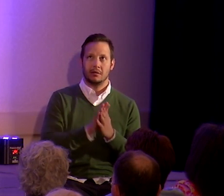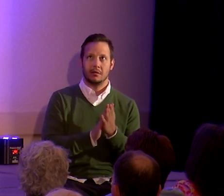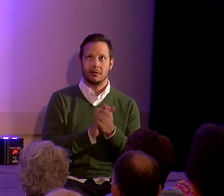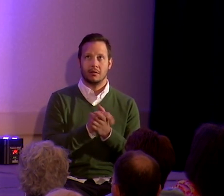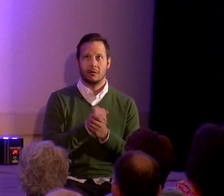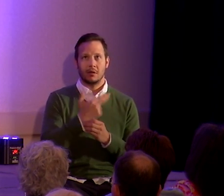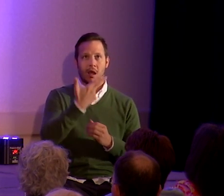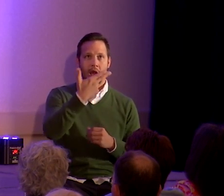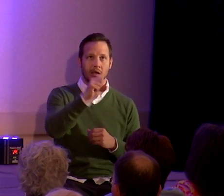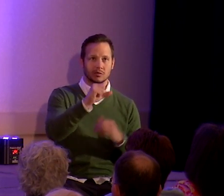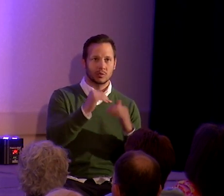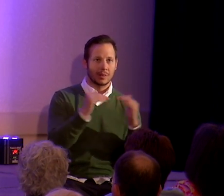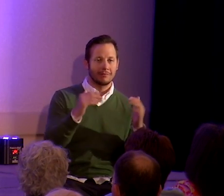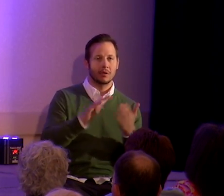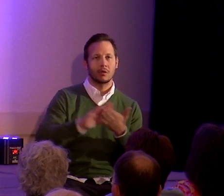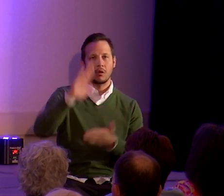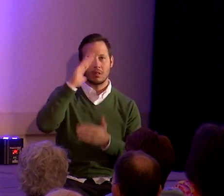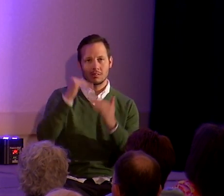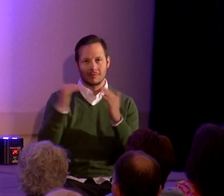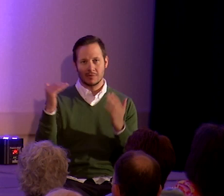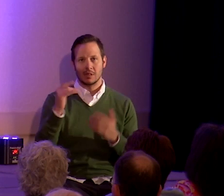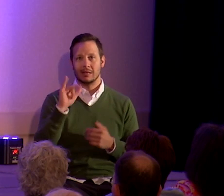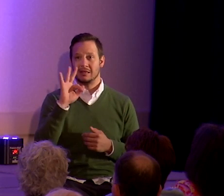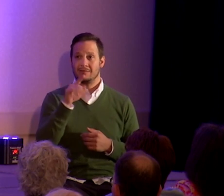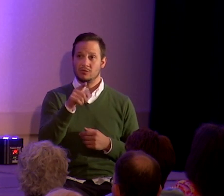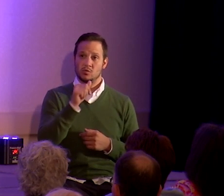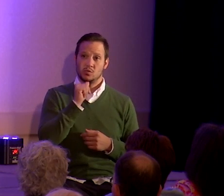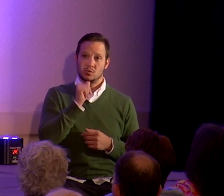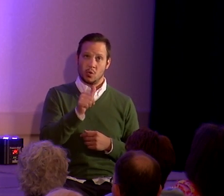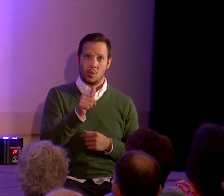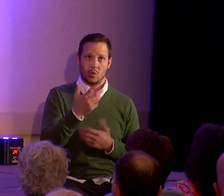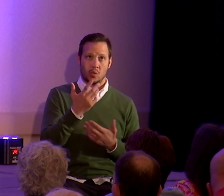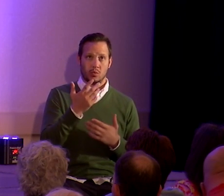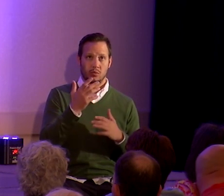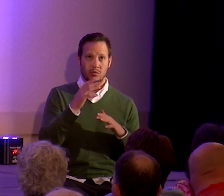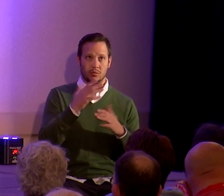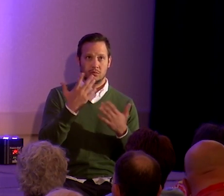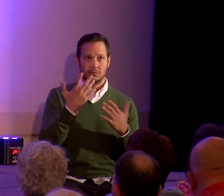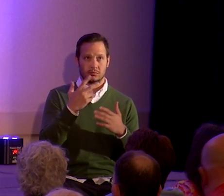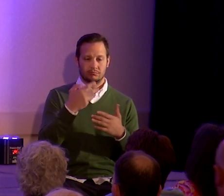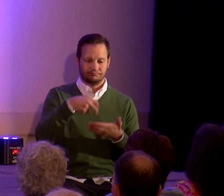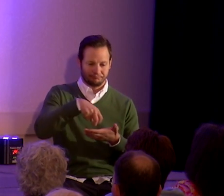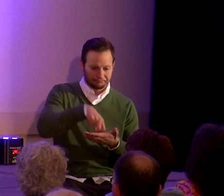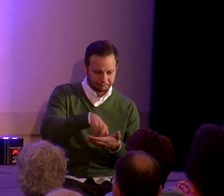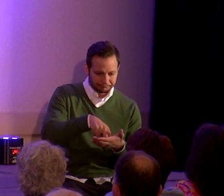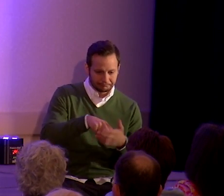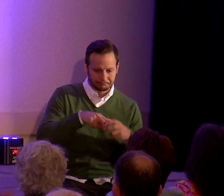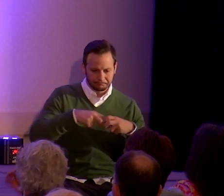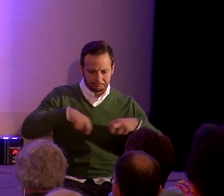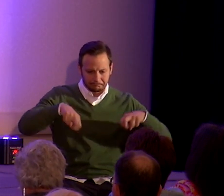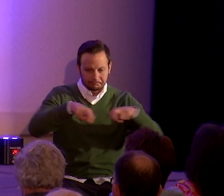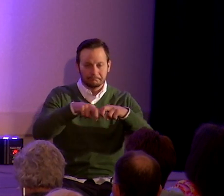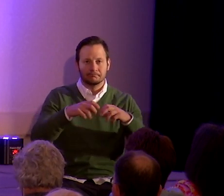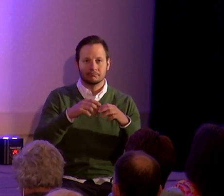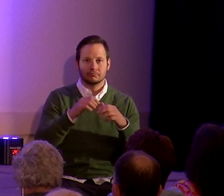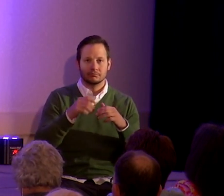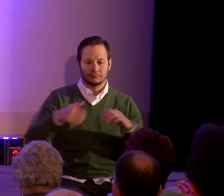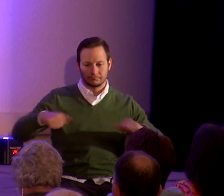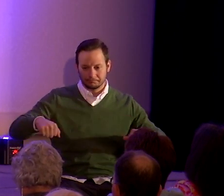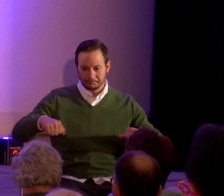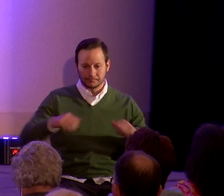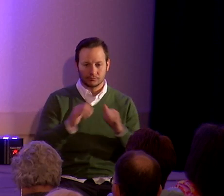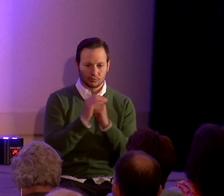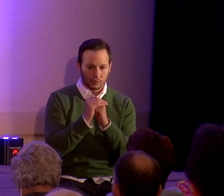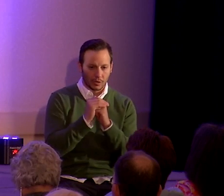at the high school level, at the college level, where if you don't bow down and take part in that circle, your line ain't